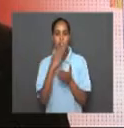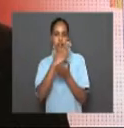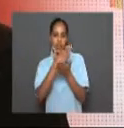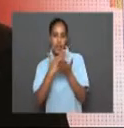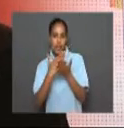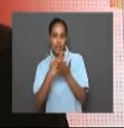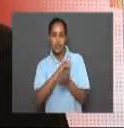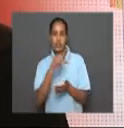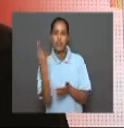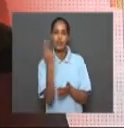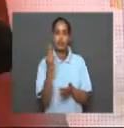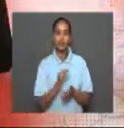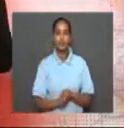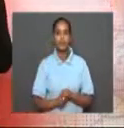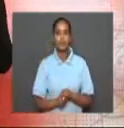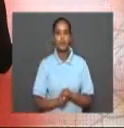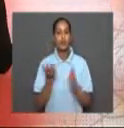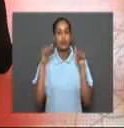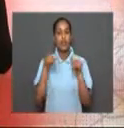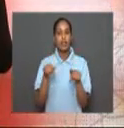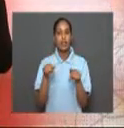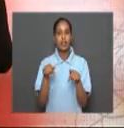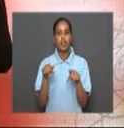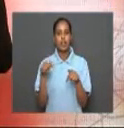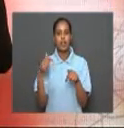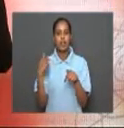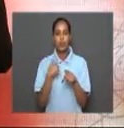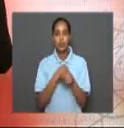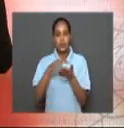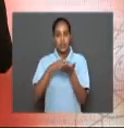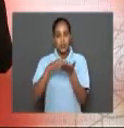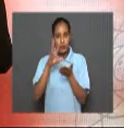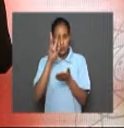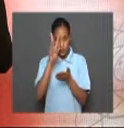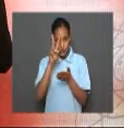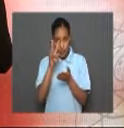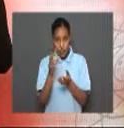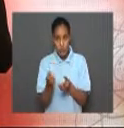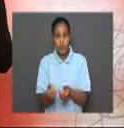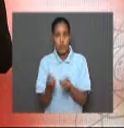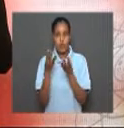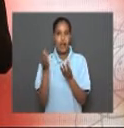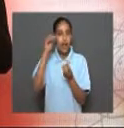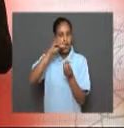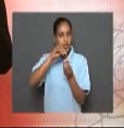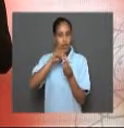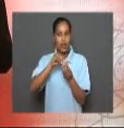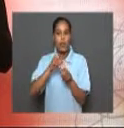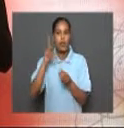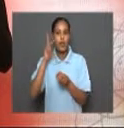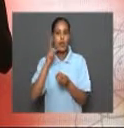some of their uses. Today, we will study two more addition